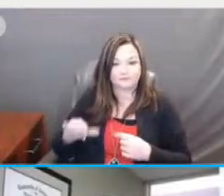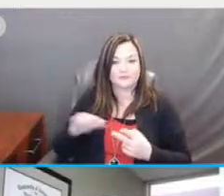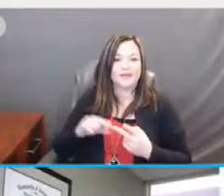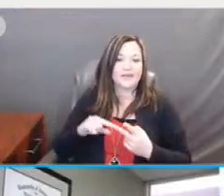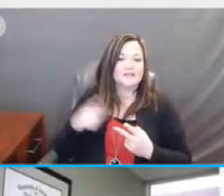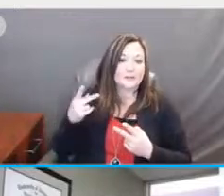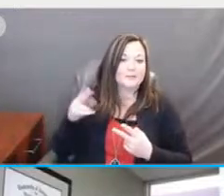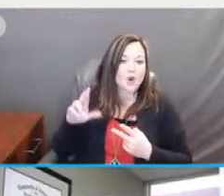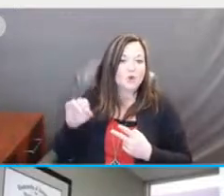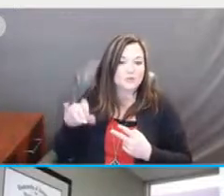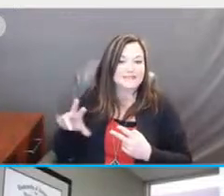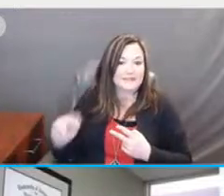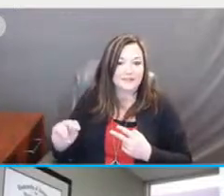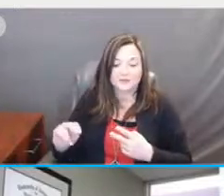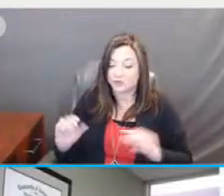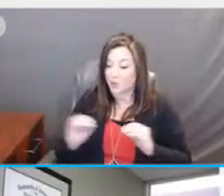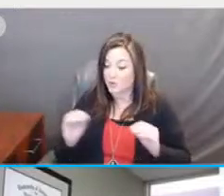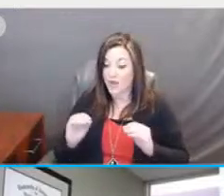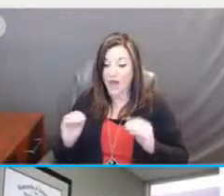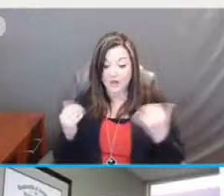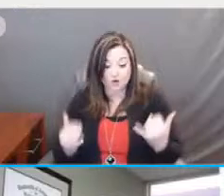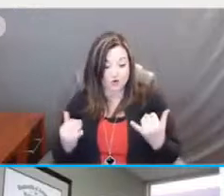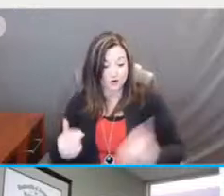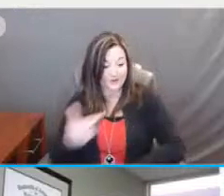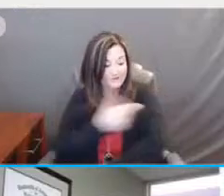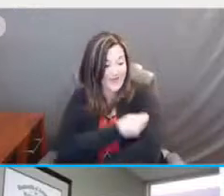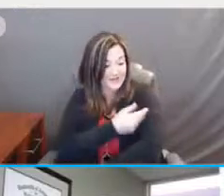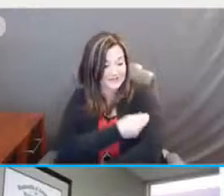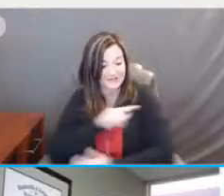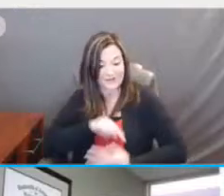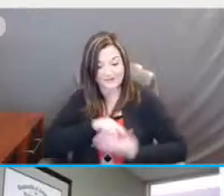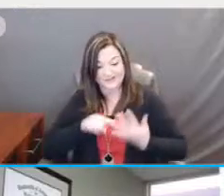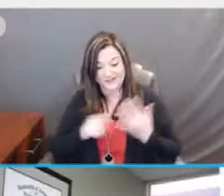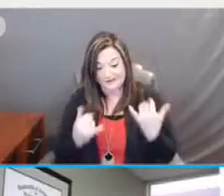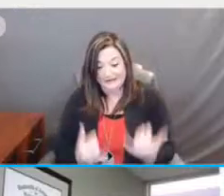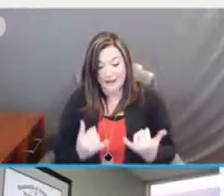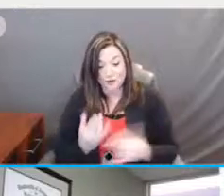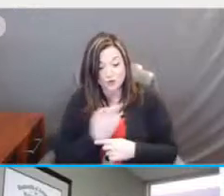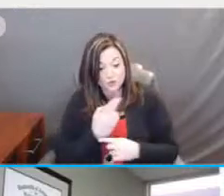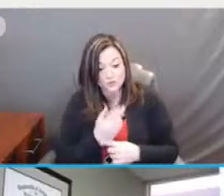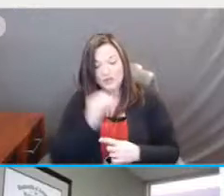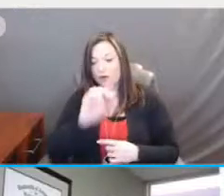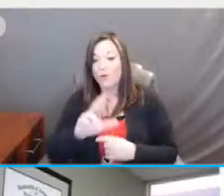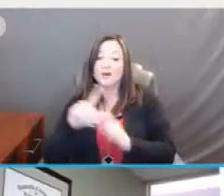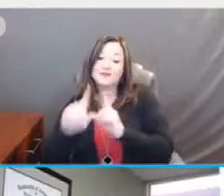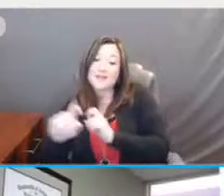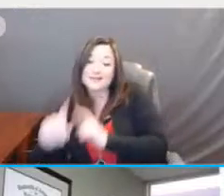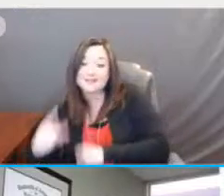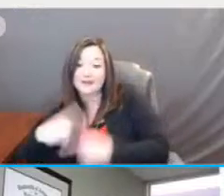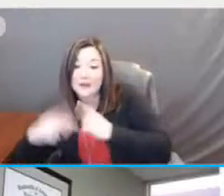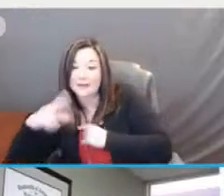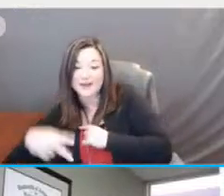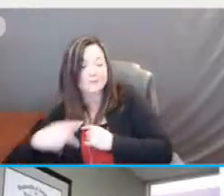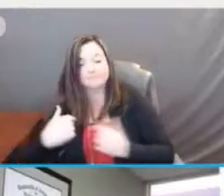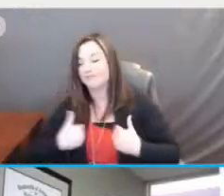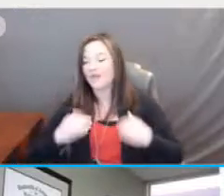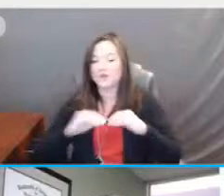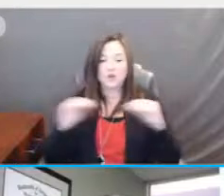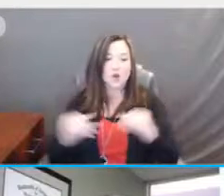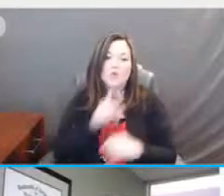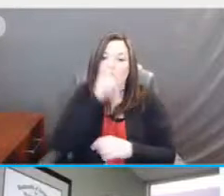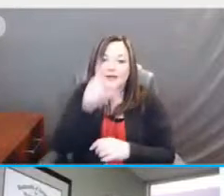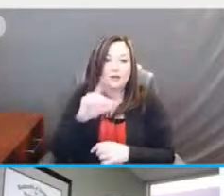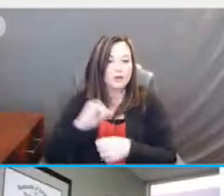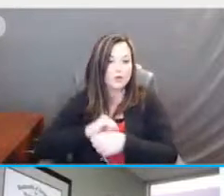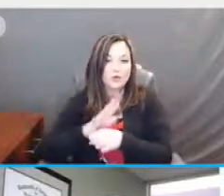protein. So none of the vaccines that are being tested have the actual coronavirus in it to be able to